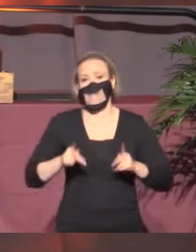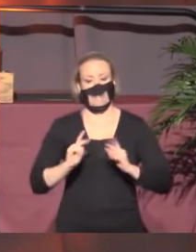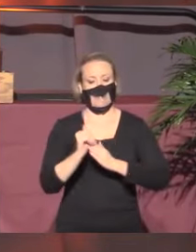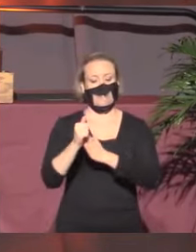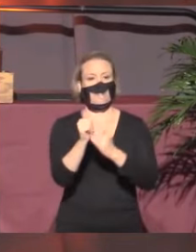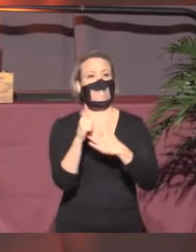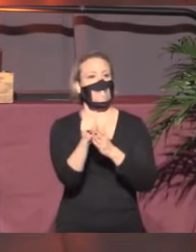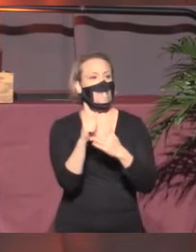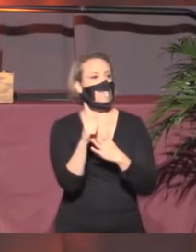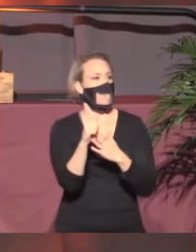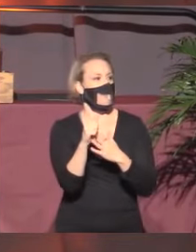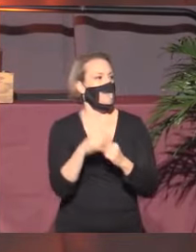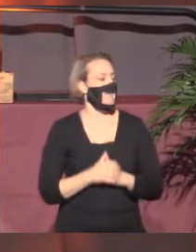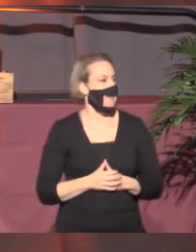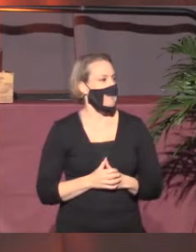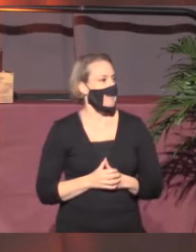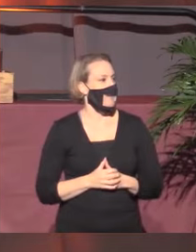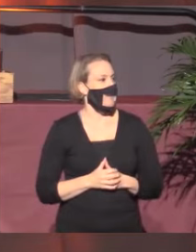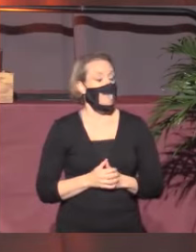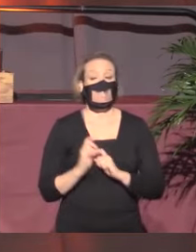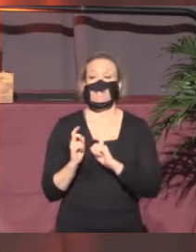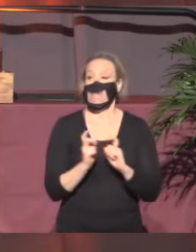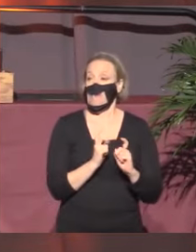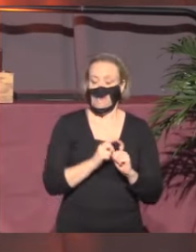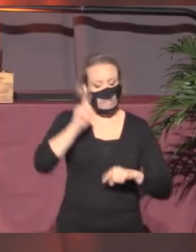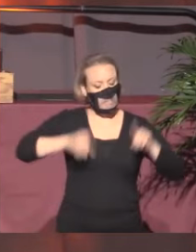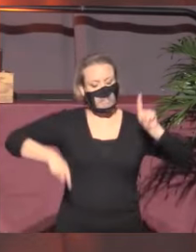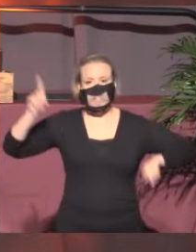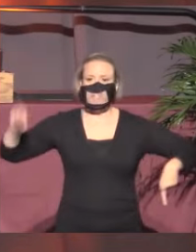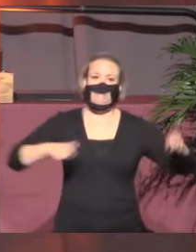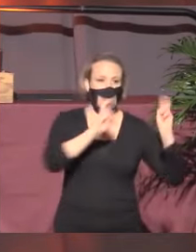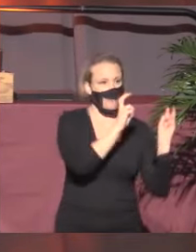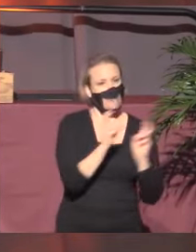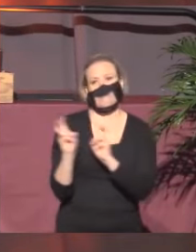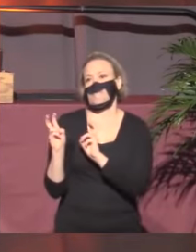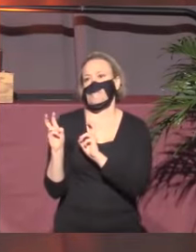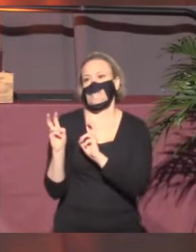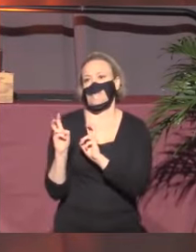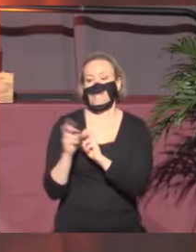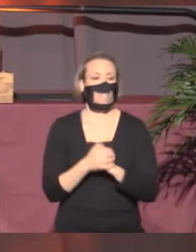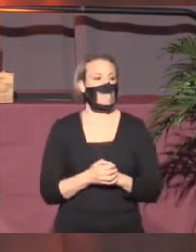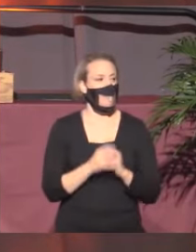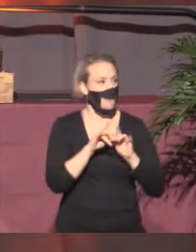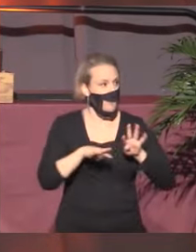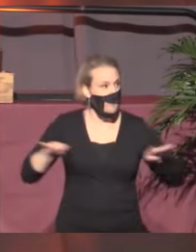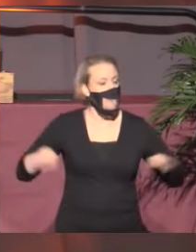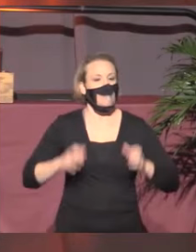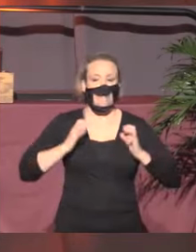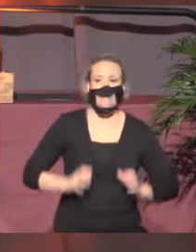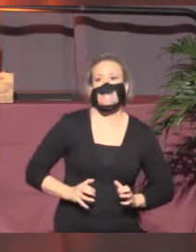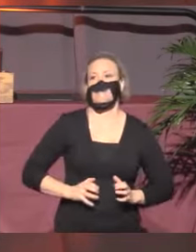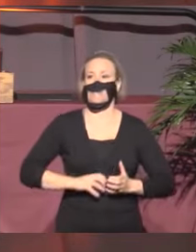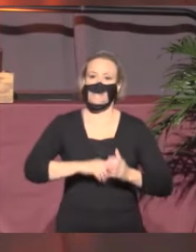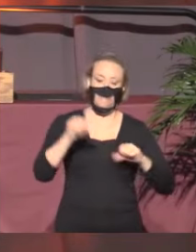pairing even the most traditional majors with topics in fine arts, diversity, science, or citizenship. Now, as we go